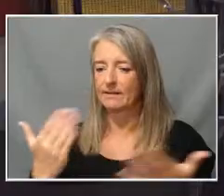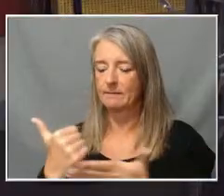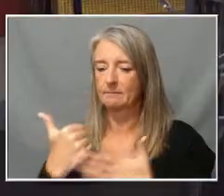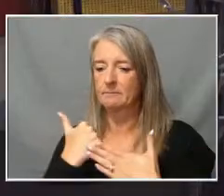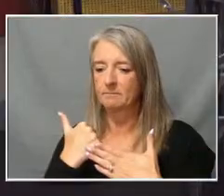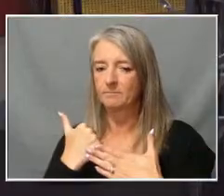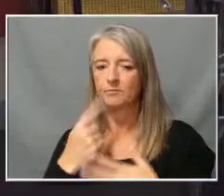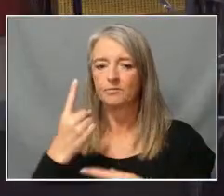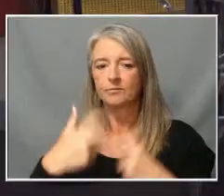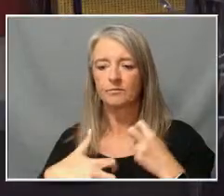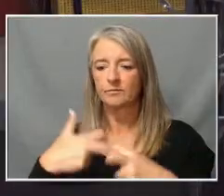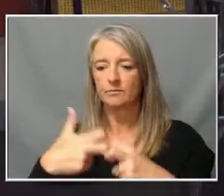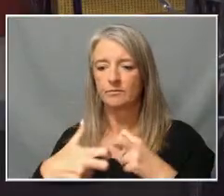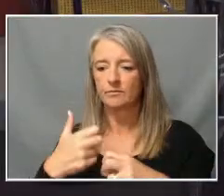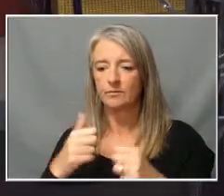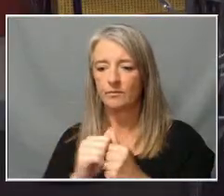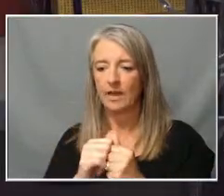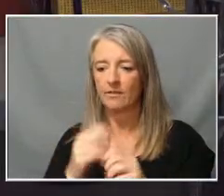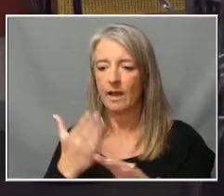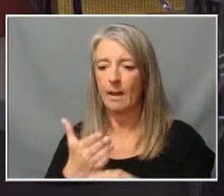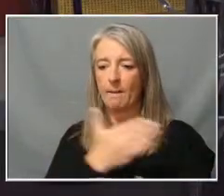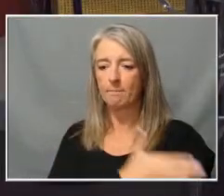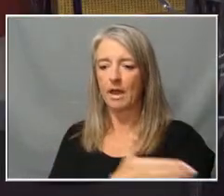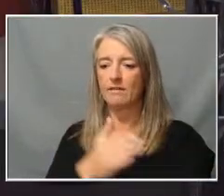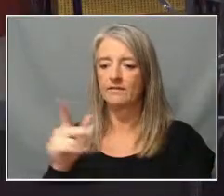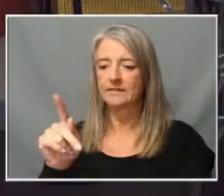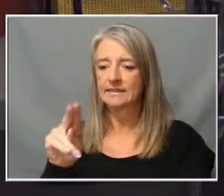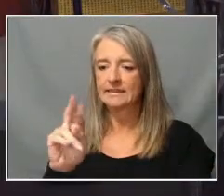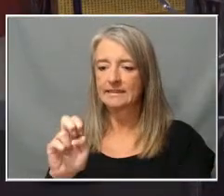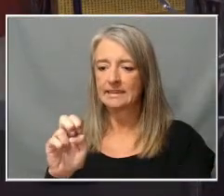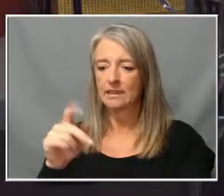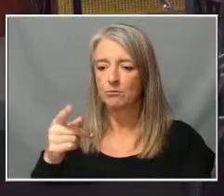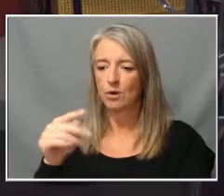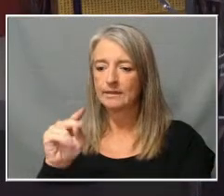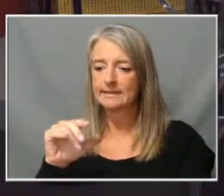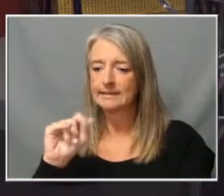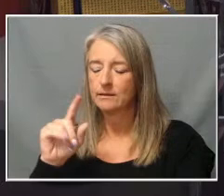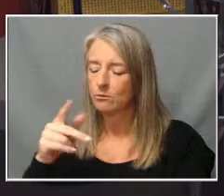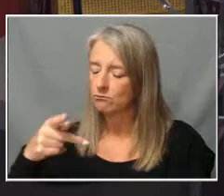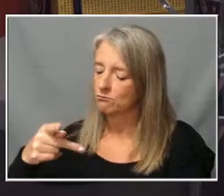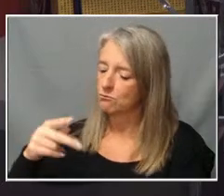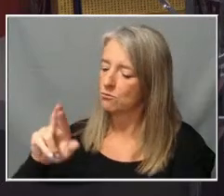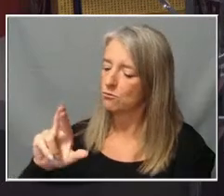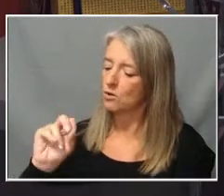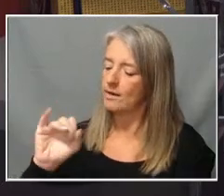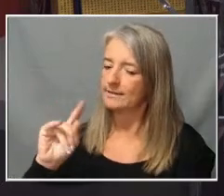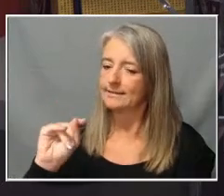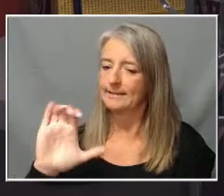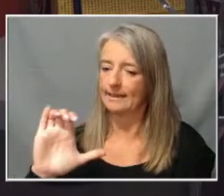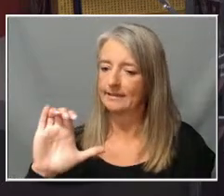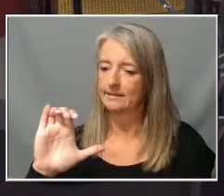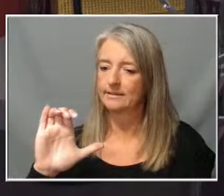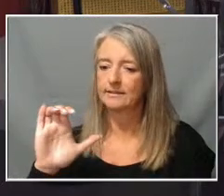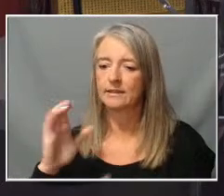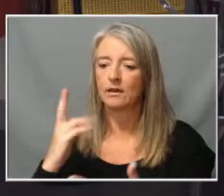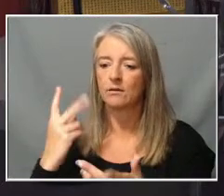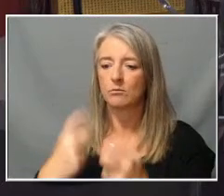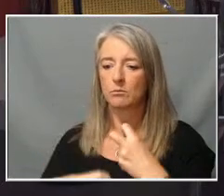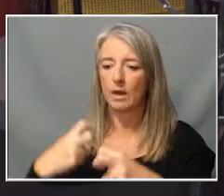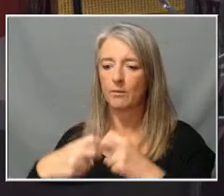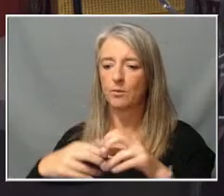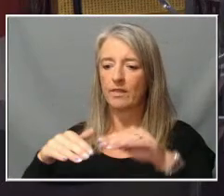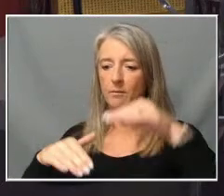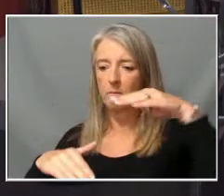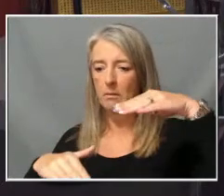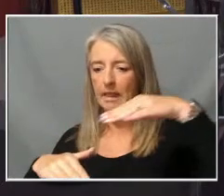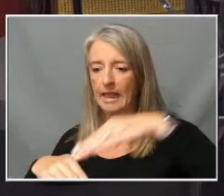we've always had with above-knee amputees with their prosthetics is going up and down inclined planes. Okay,